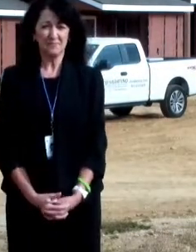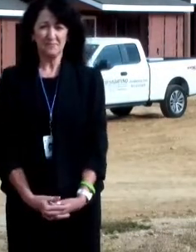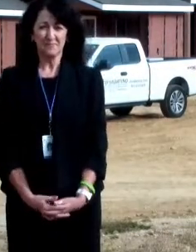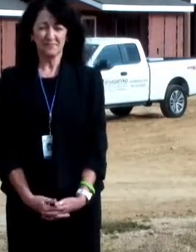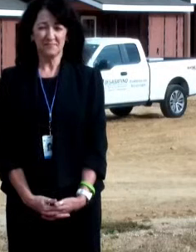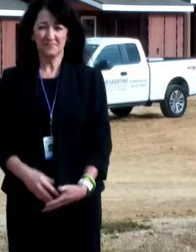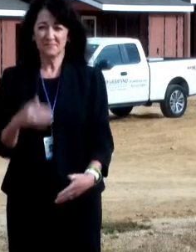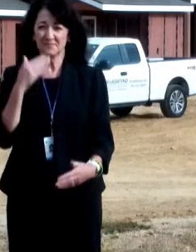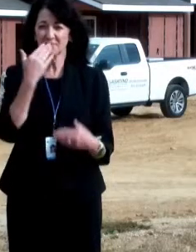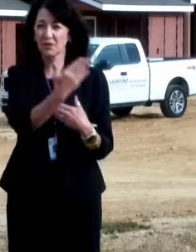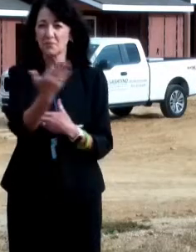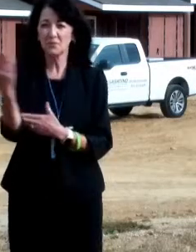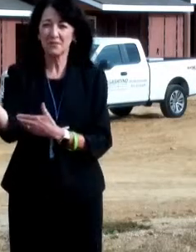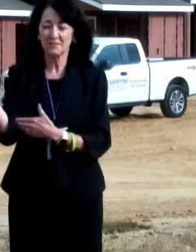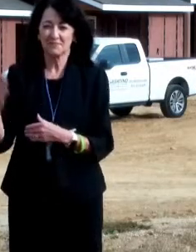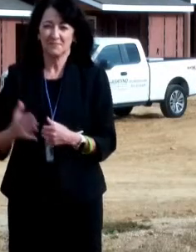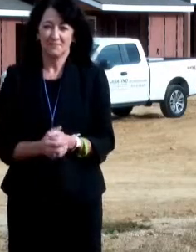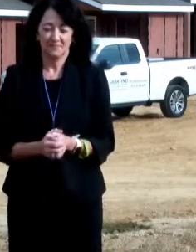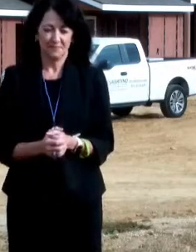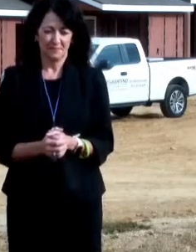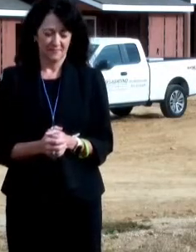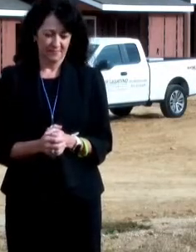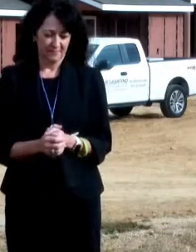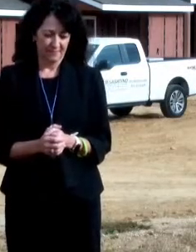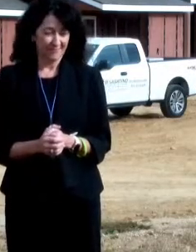Good morning, everyone.